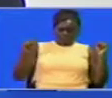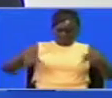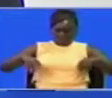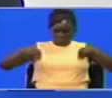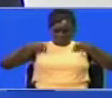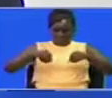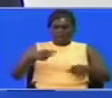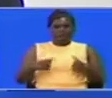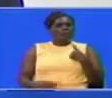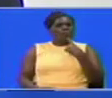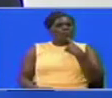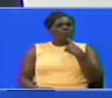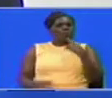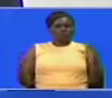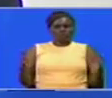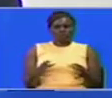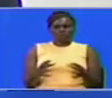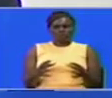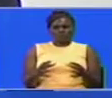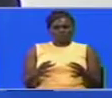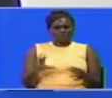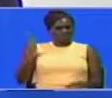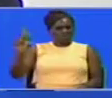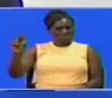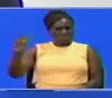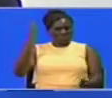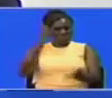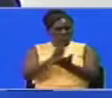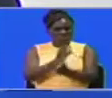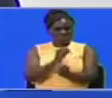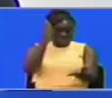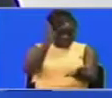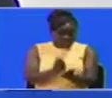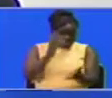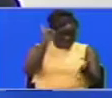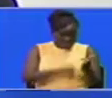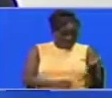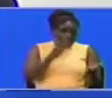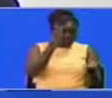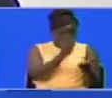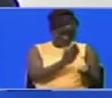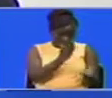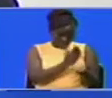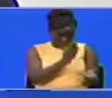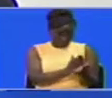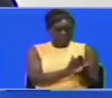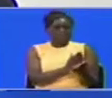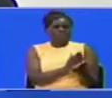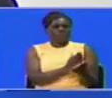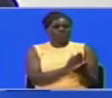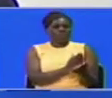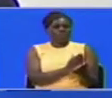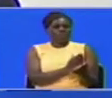the Pokot community. Far from the truth. What is the truth then? The truth of the matter is